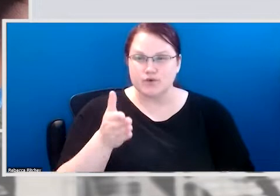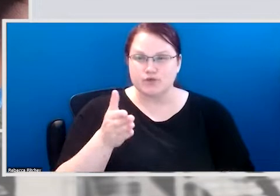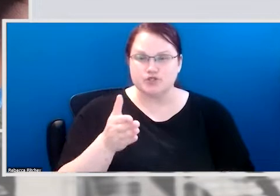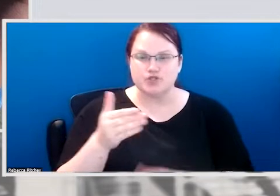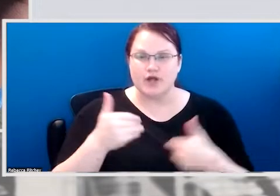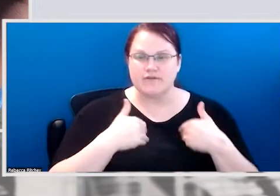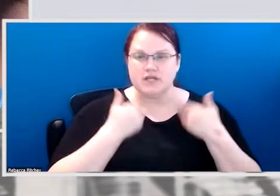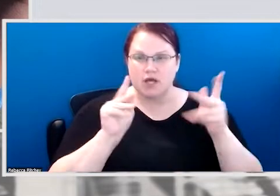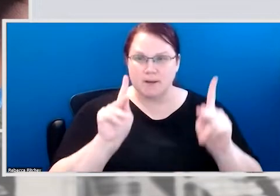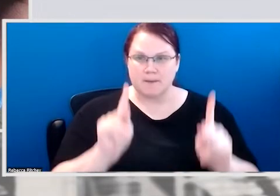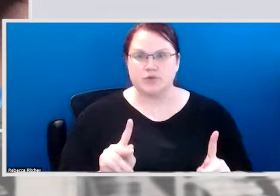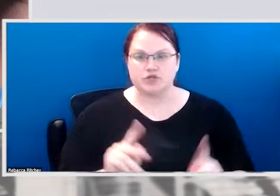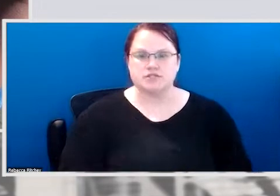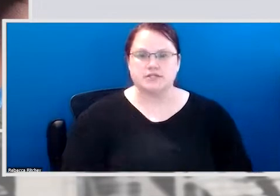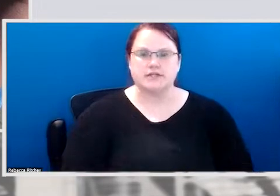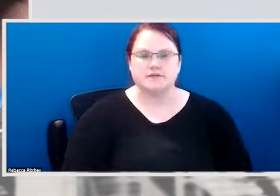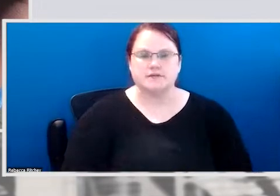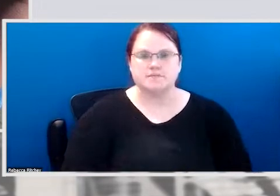young person's